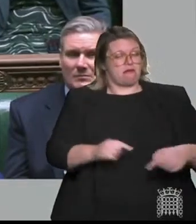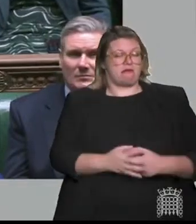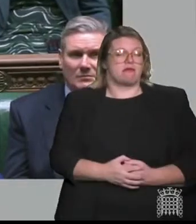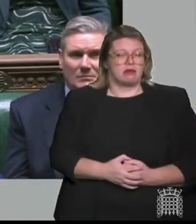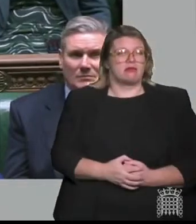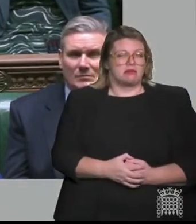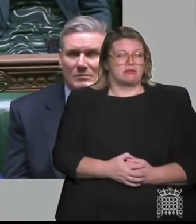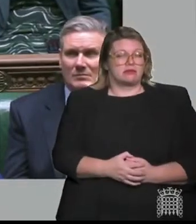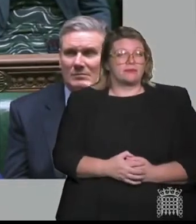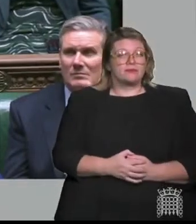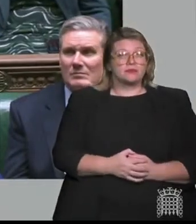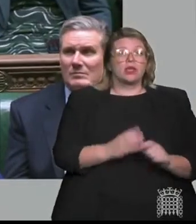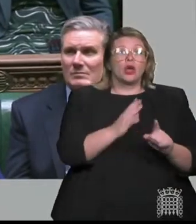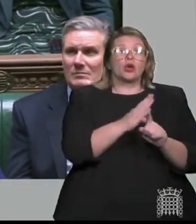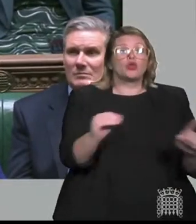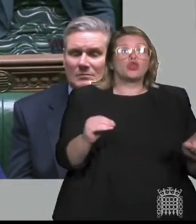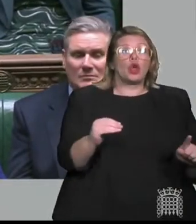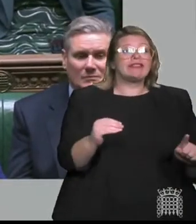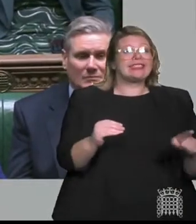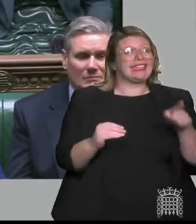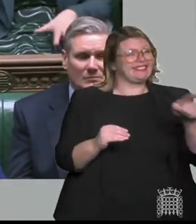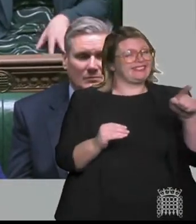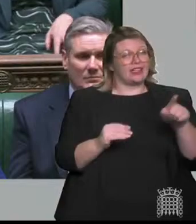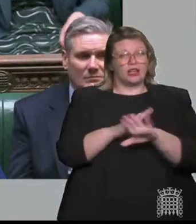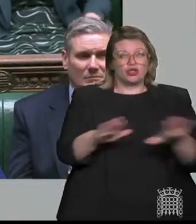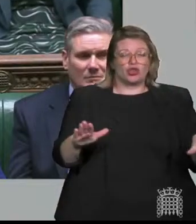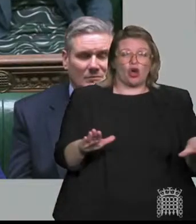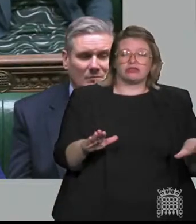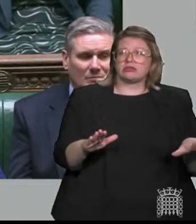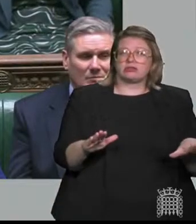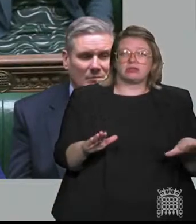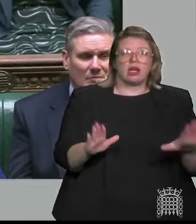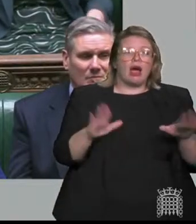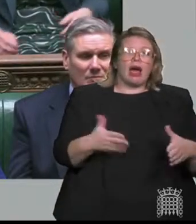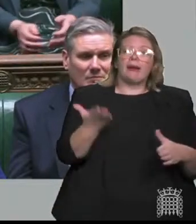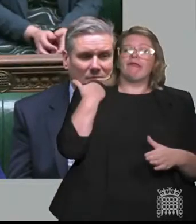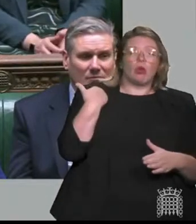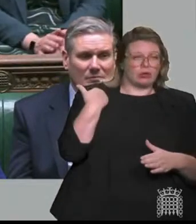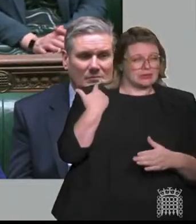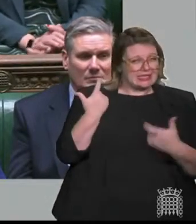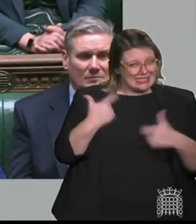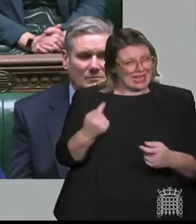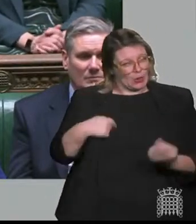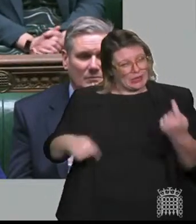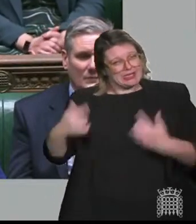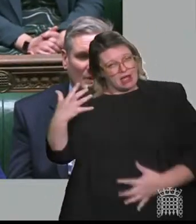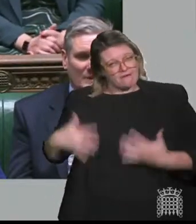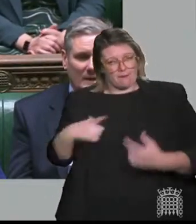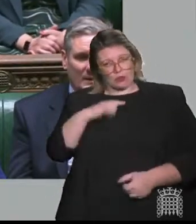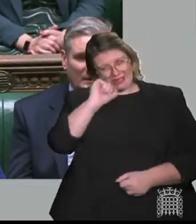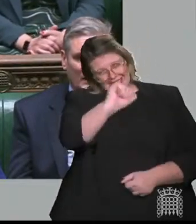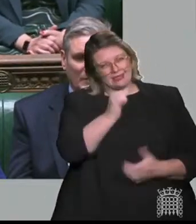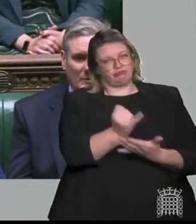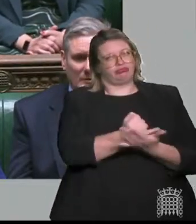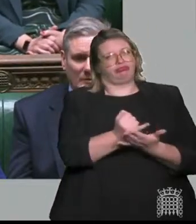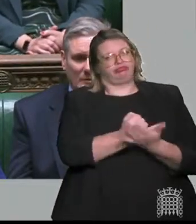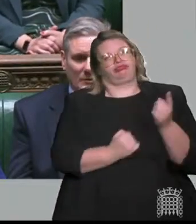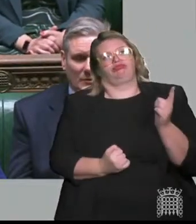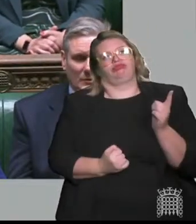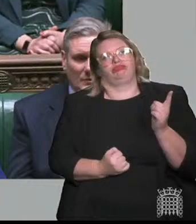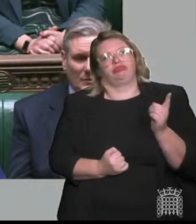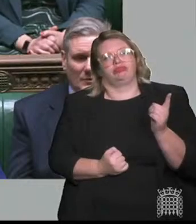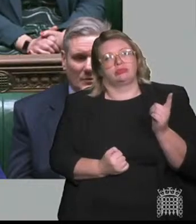Tory economic recklessness is not a thing of the past. The British people are still paying the price, and we